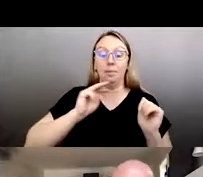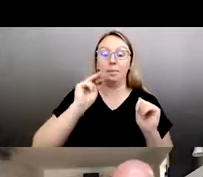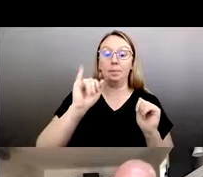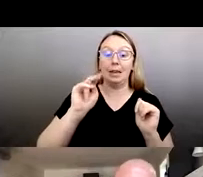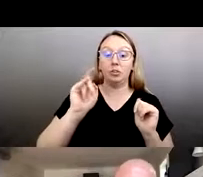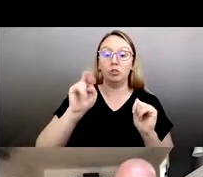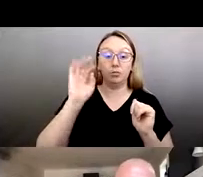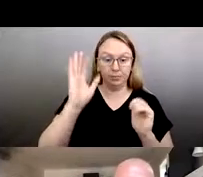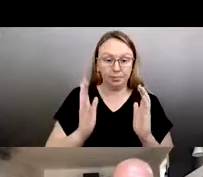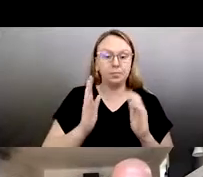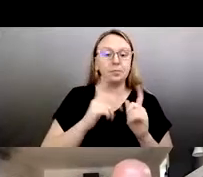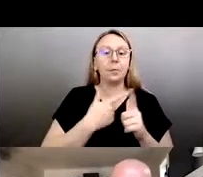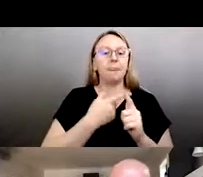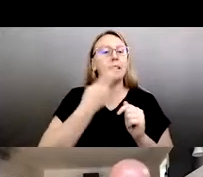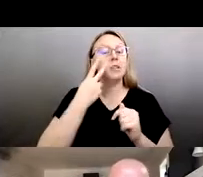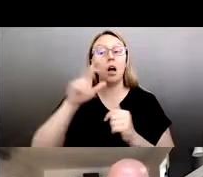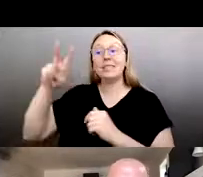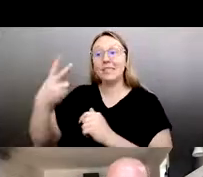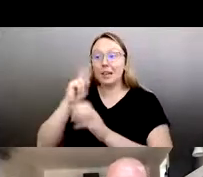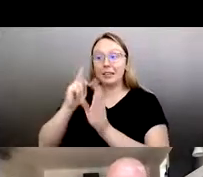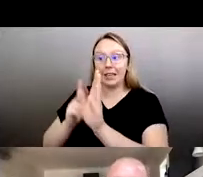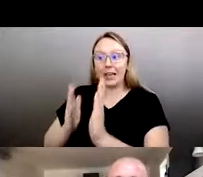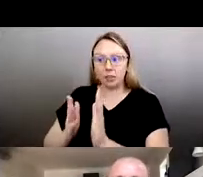a secular psychiatrist who told him to come to a city where